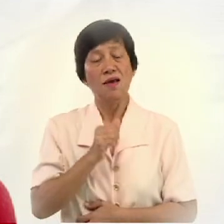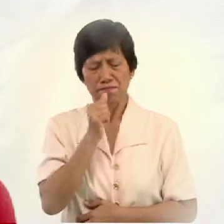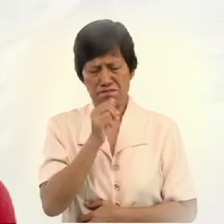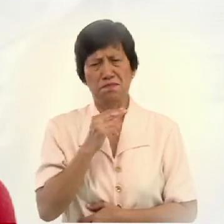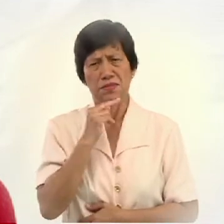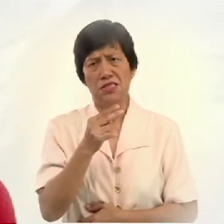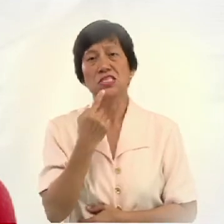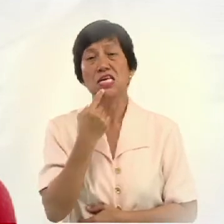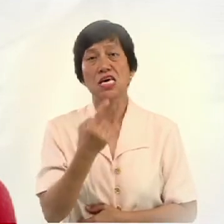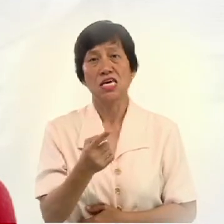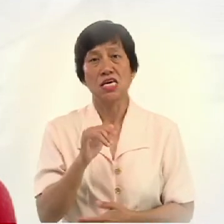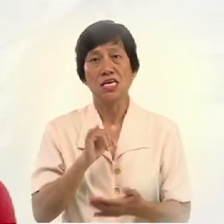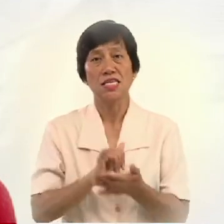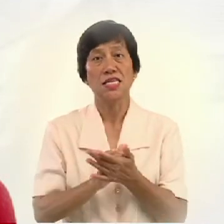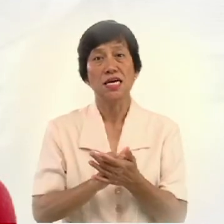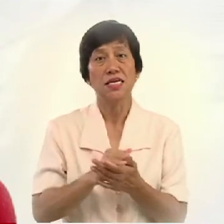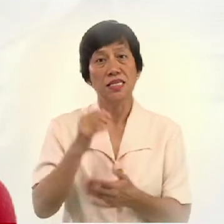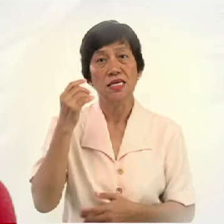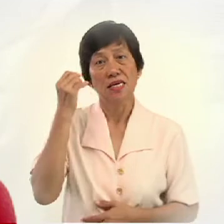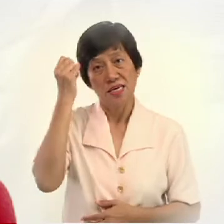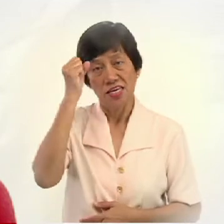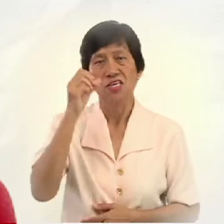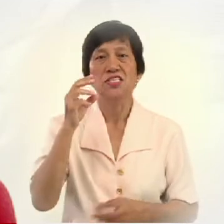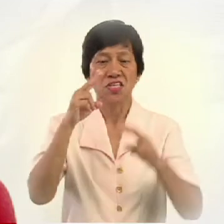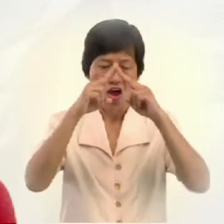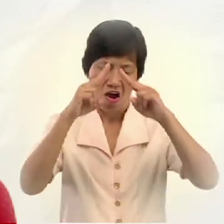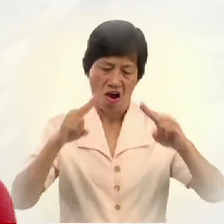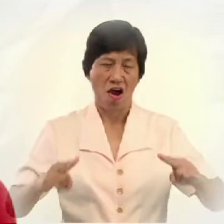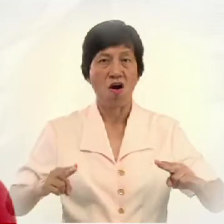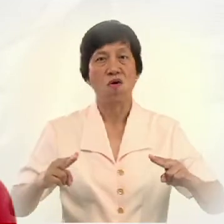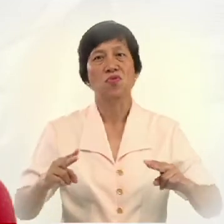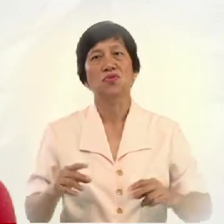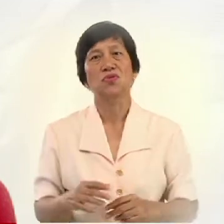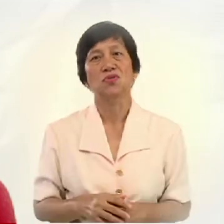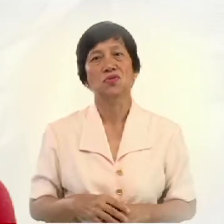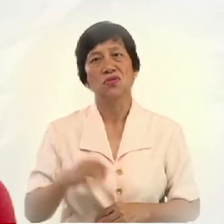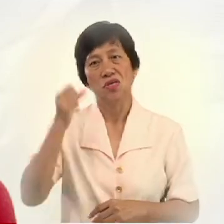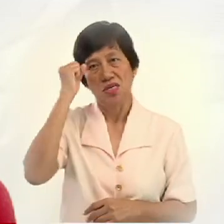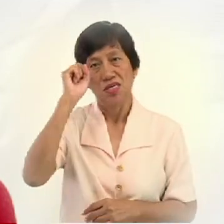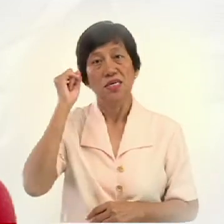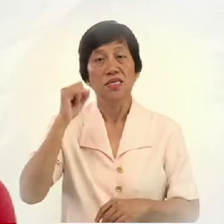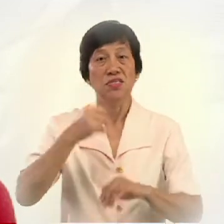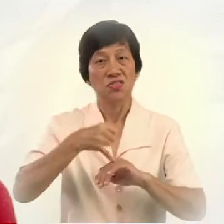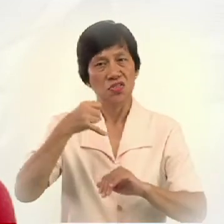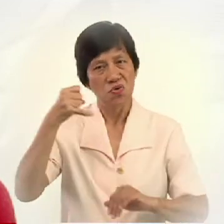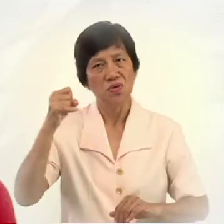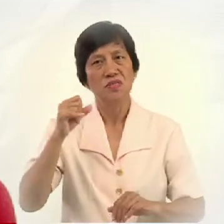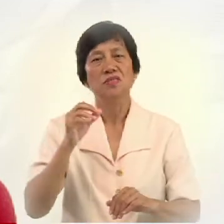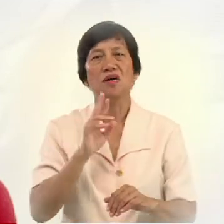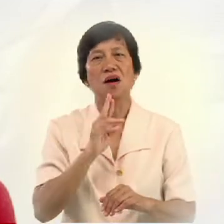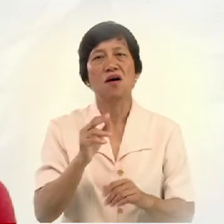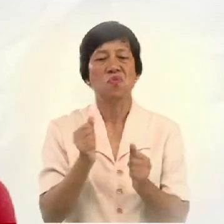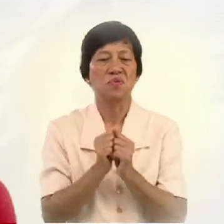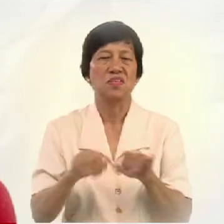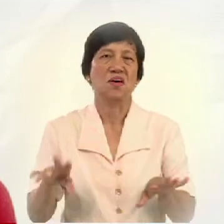is found. I am not saying that his house,